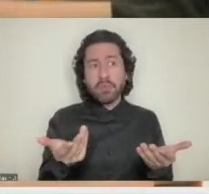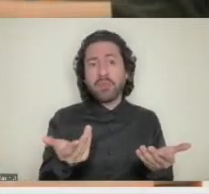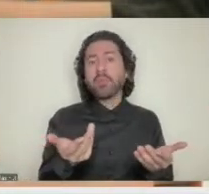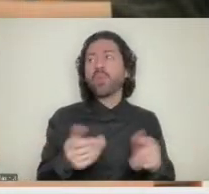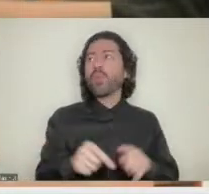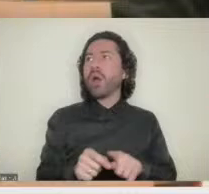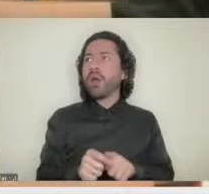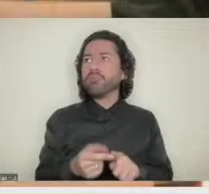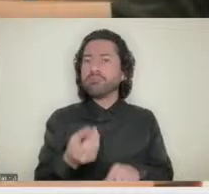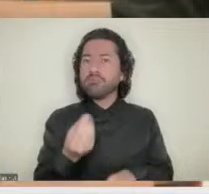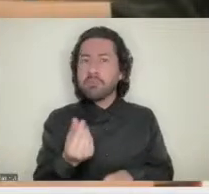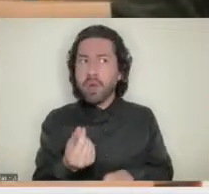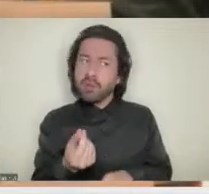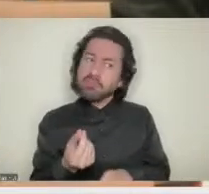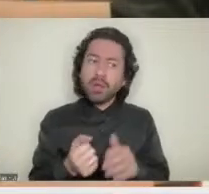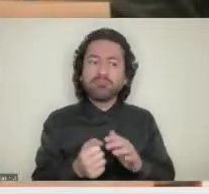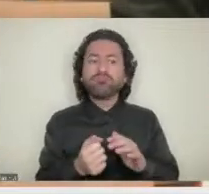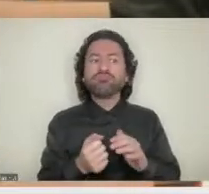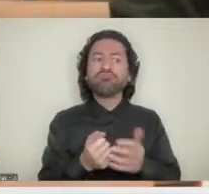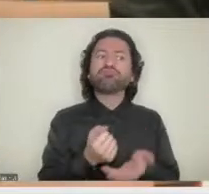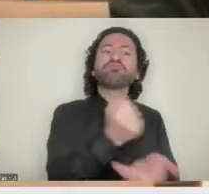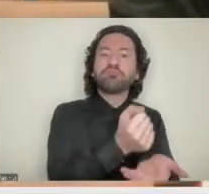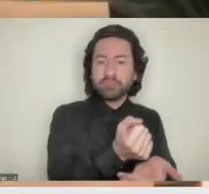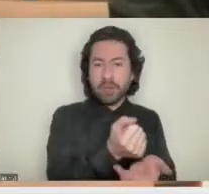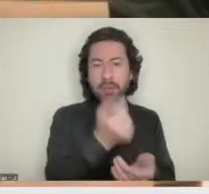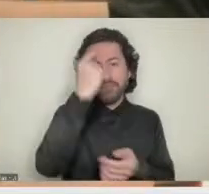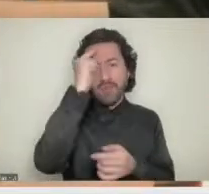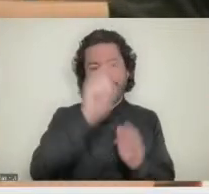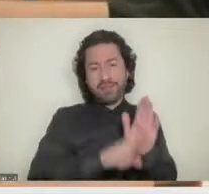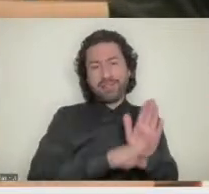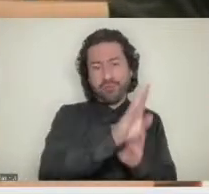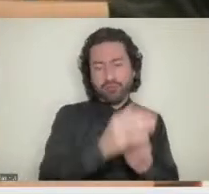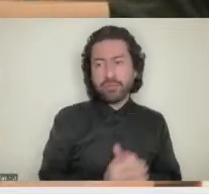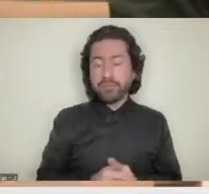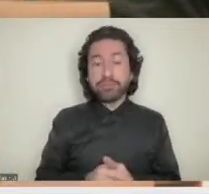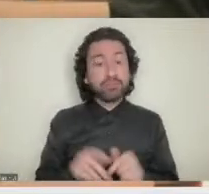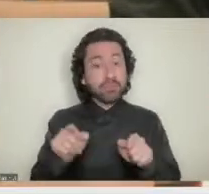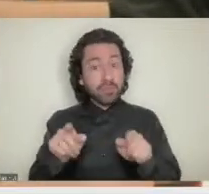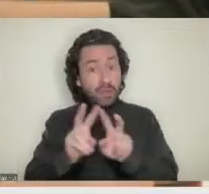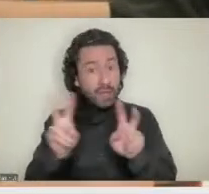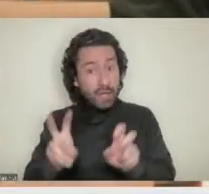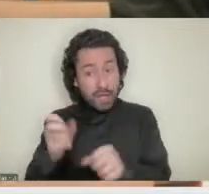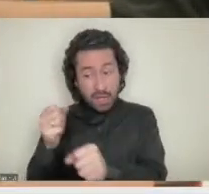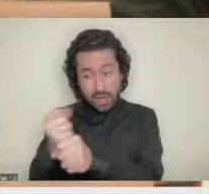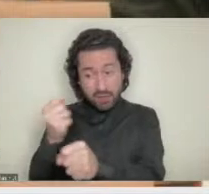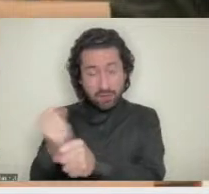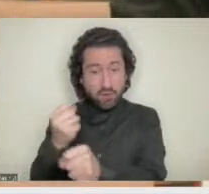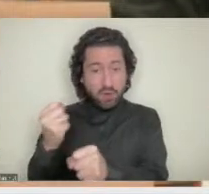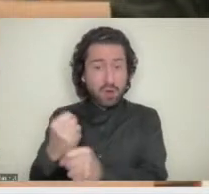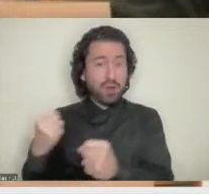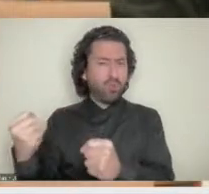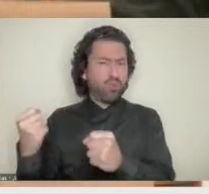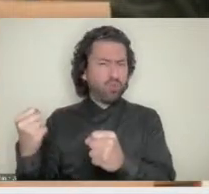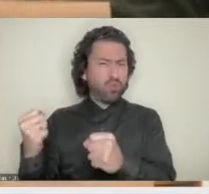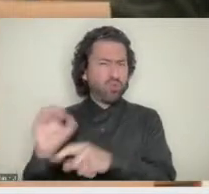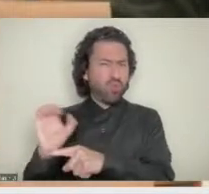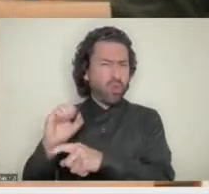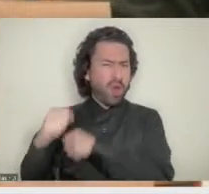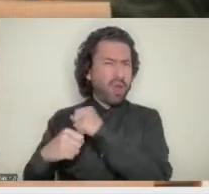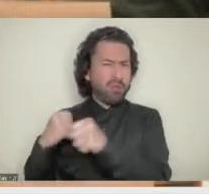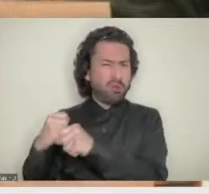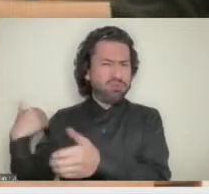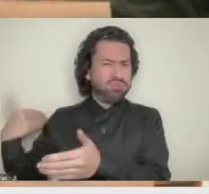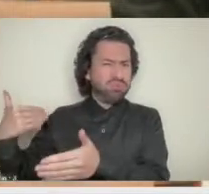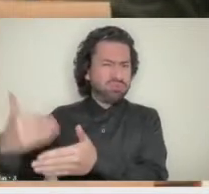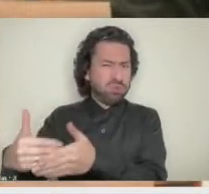generating human development credits. The labor issue has been extremely powerful in recent years in